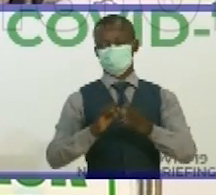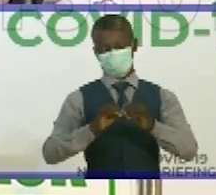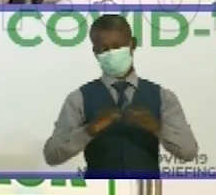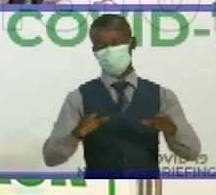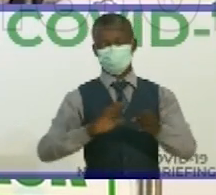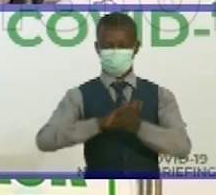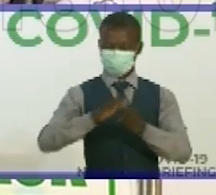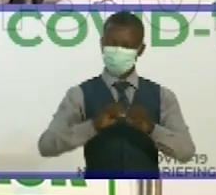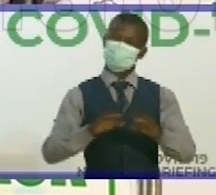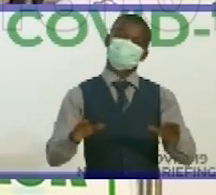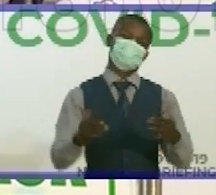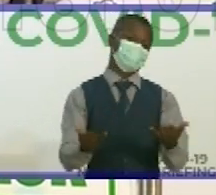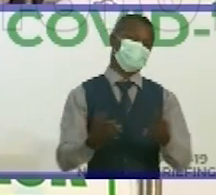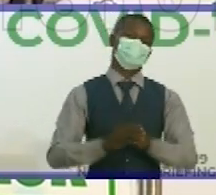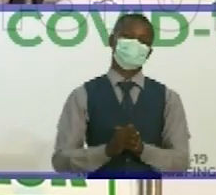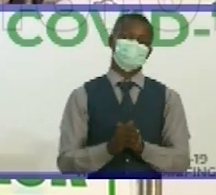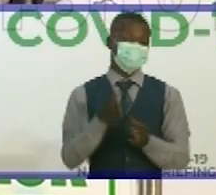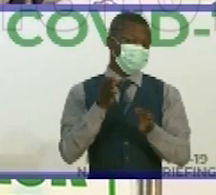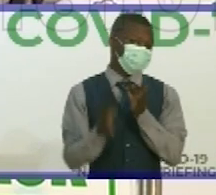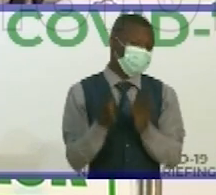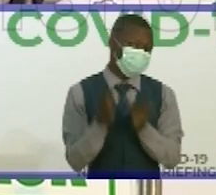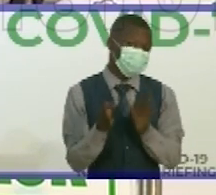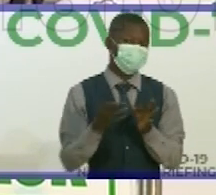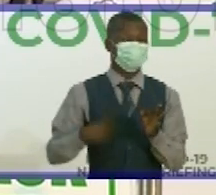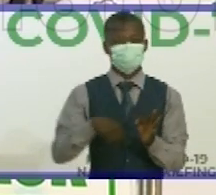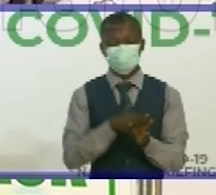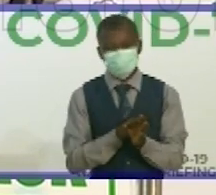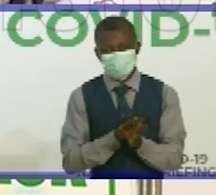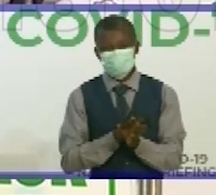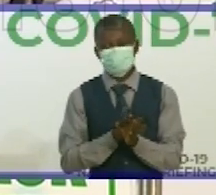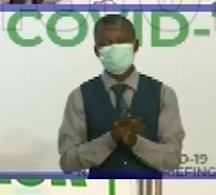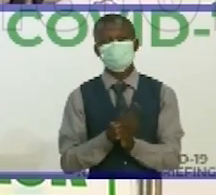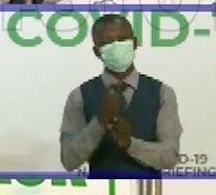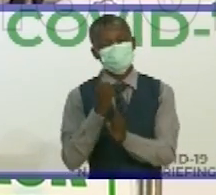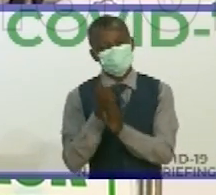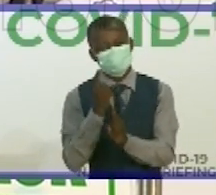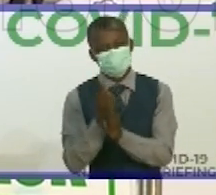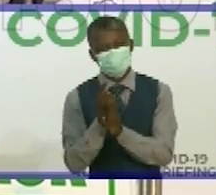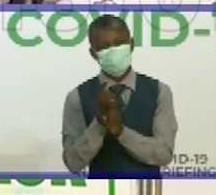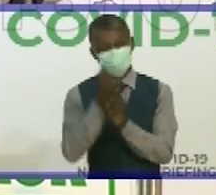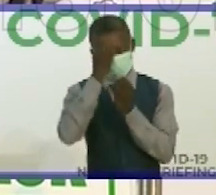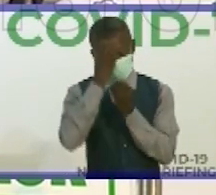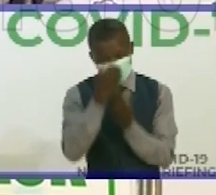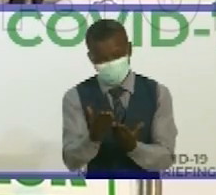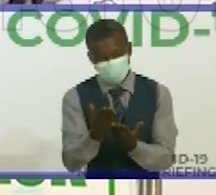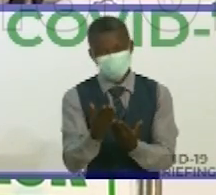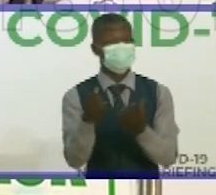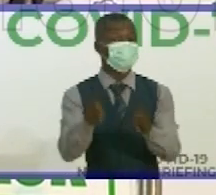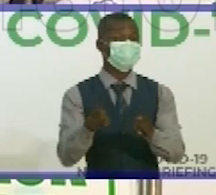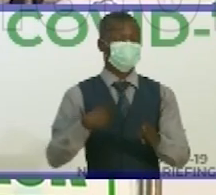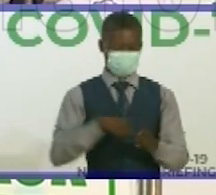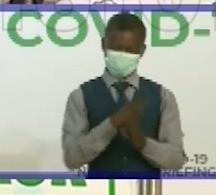present. If we accordingly take responsibility, we can save lives, including our